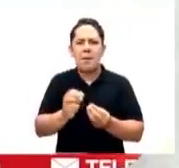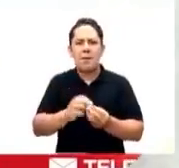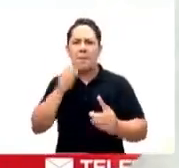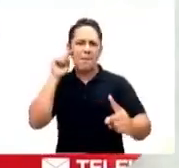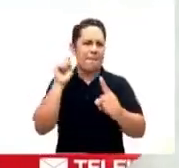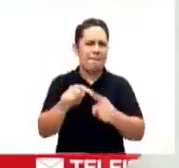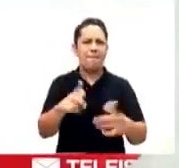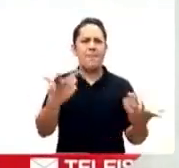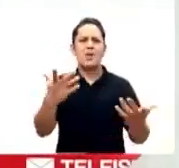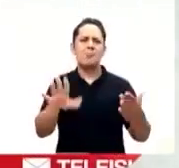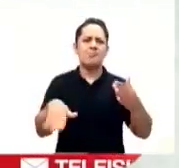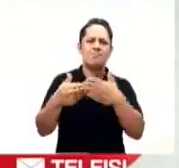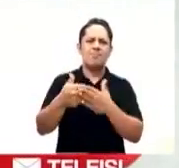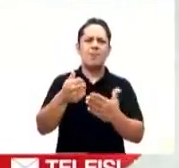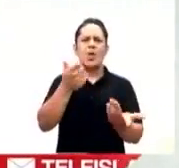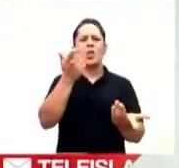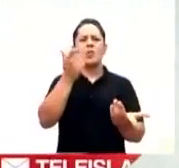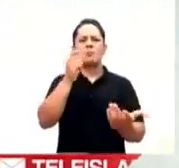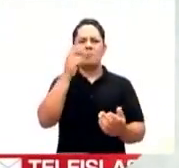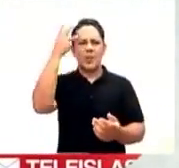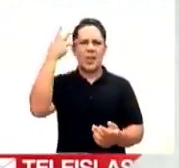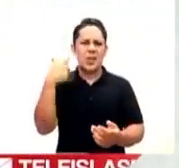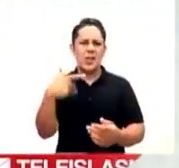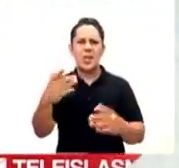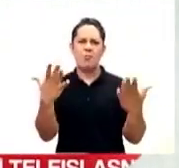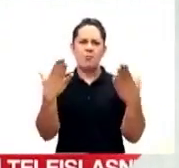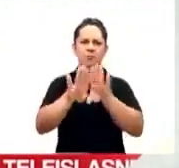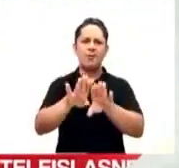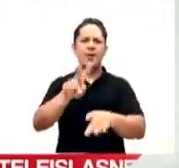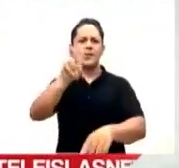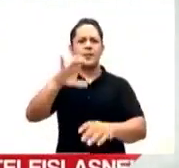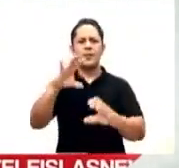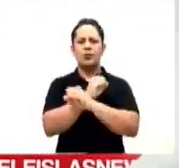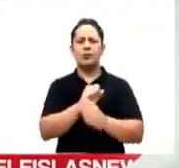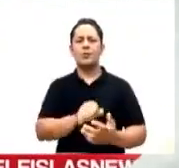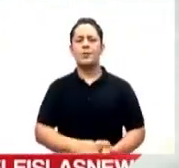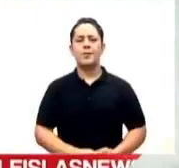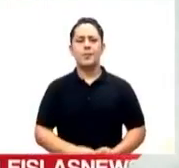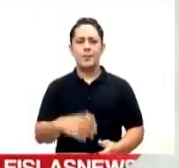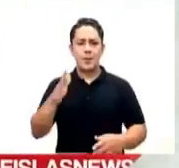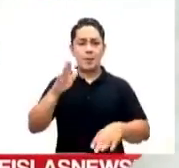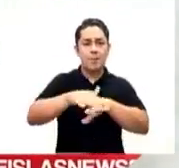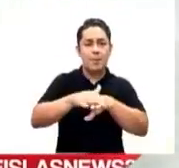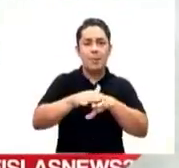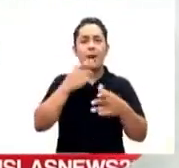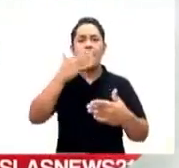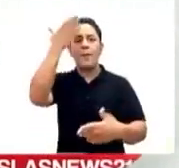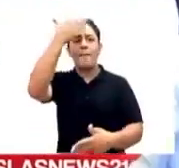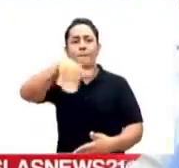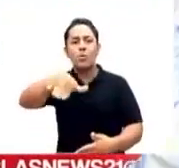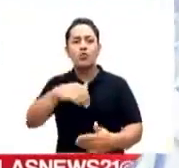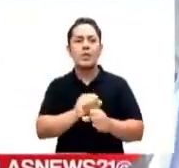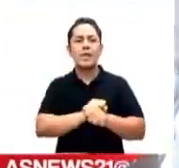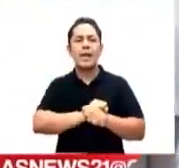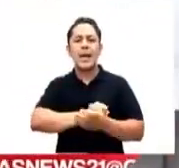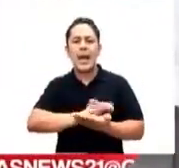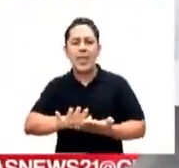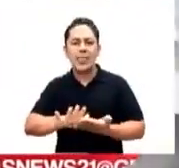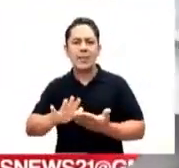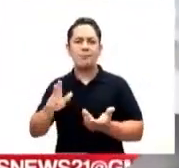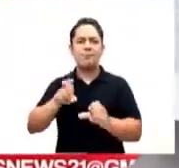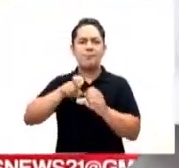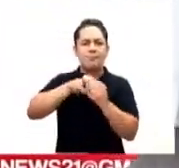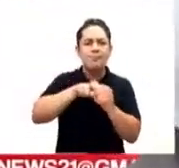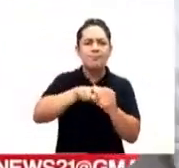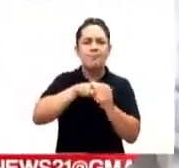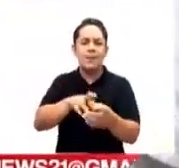to reach the program goal in the last days that will last until July 23rd at 7 p.m. Likewise, the competent authorities